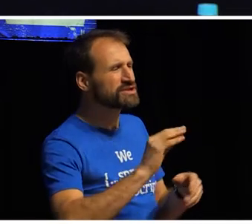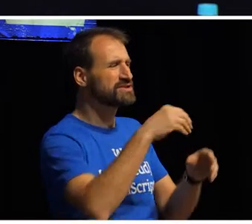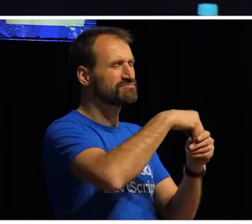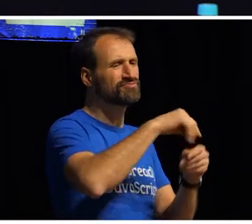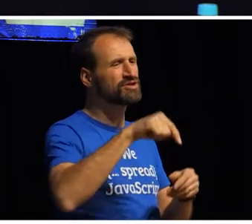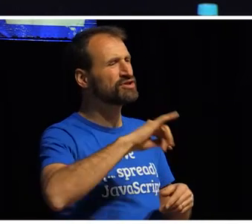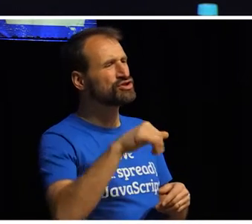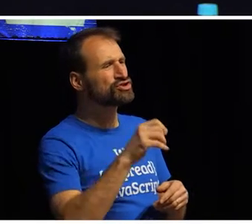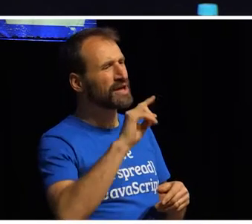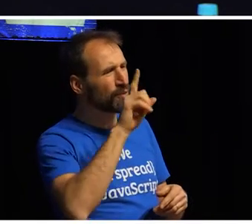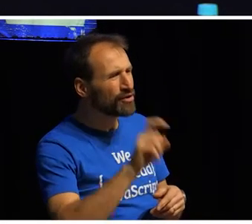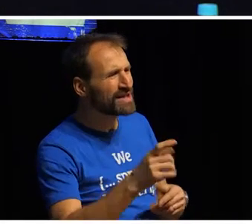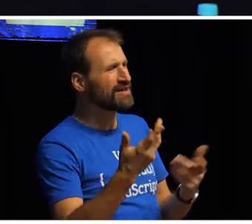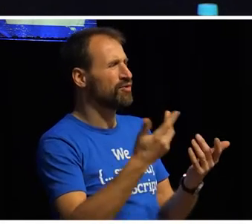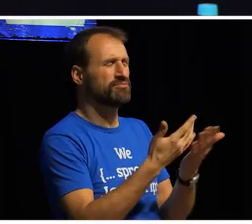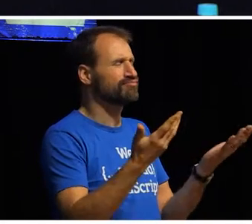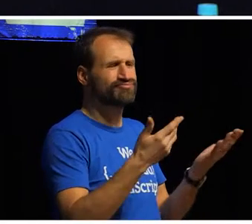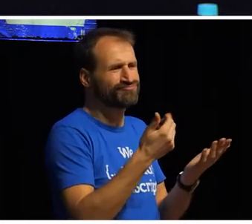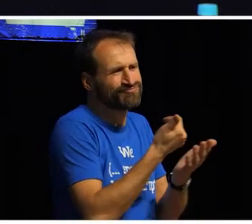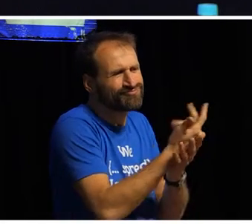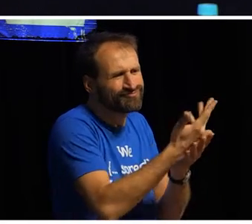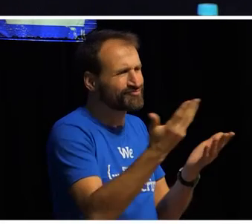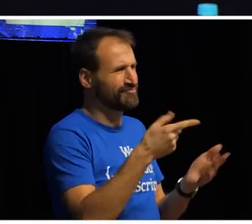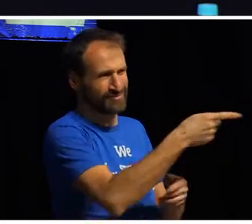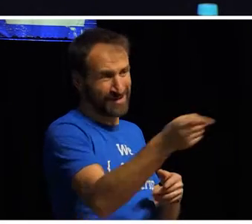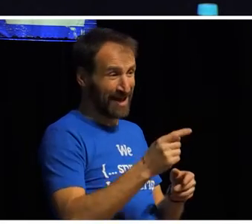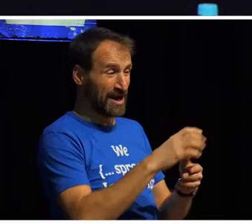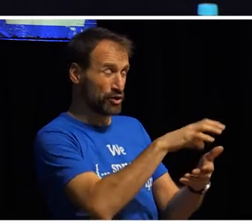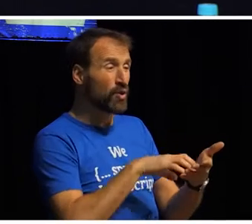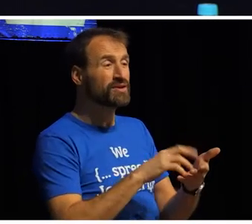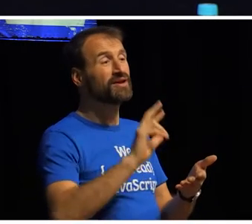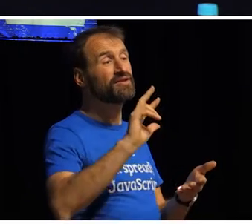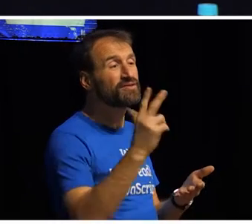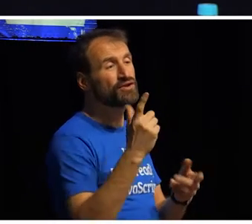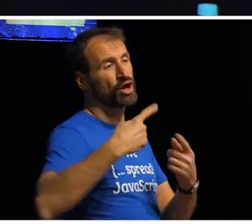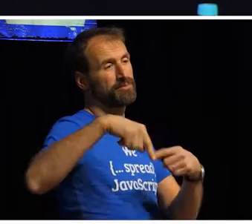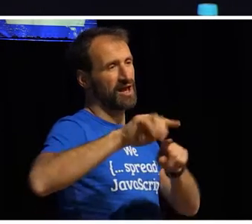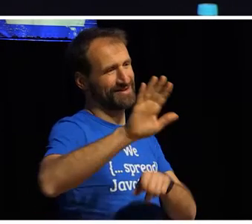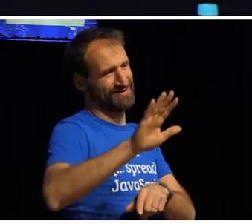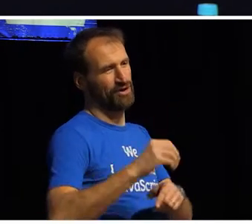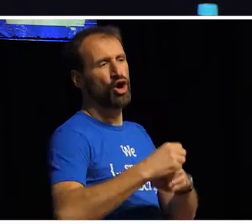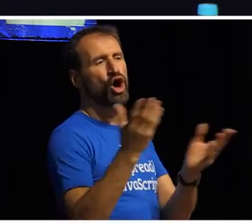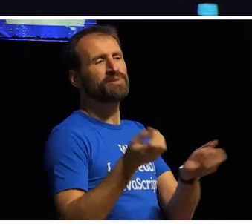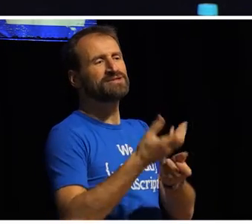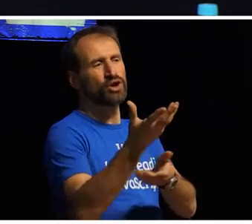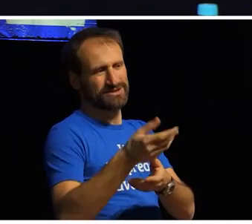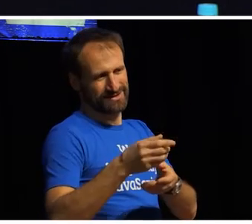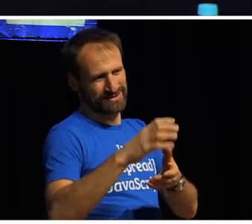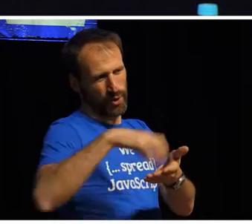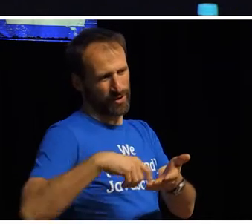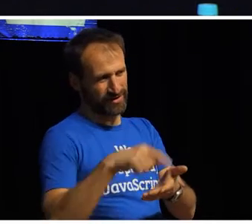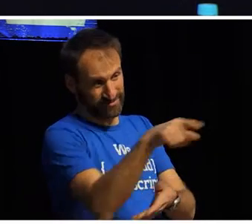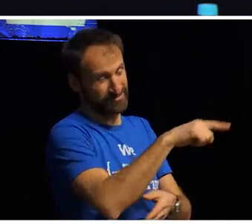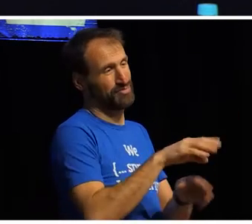away much and much of your code is third-party code open source code that you are using and you know NPM is also awesome and